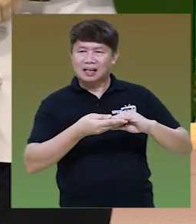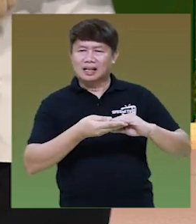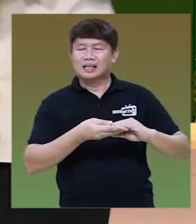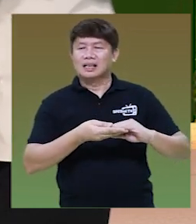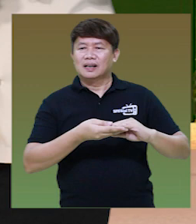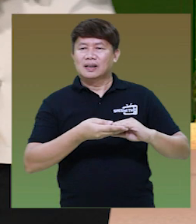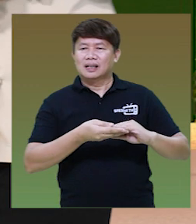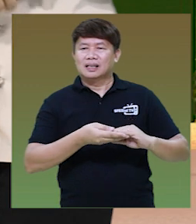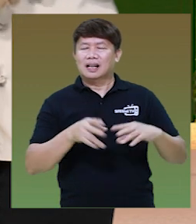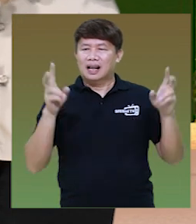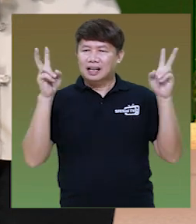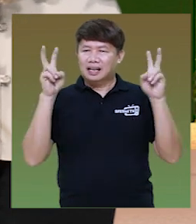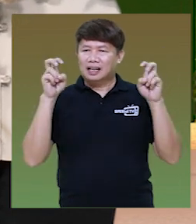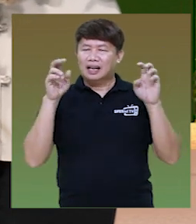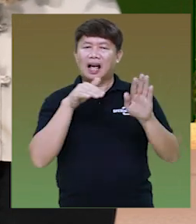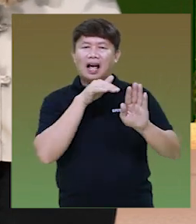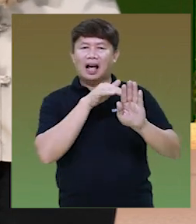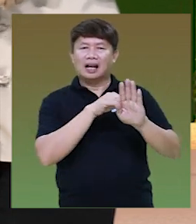At the zoo.